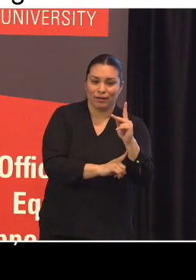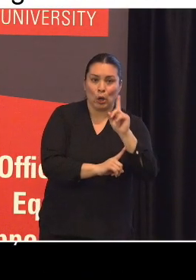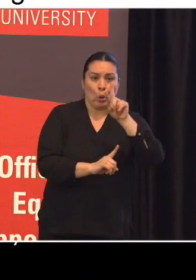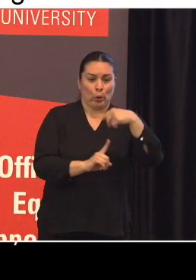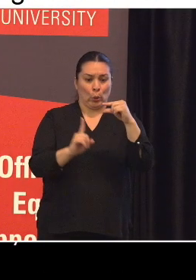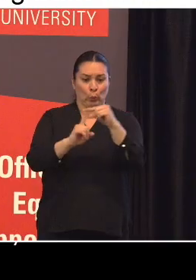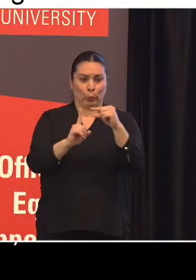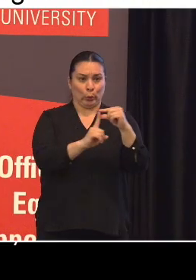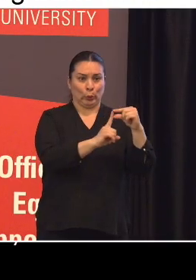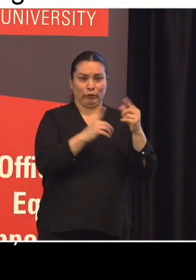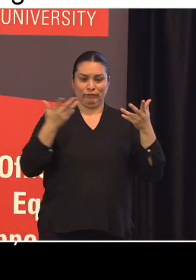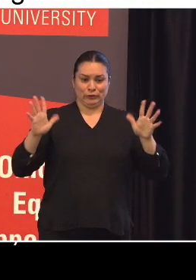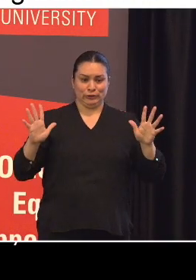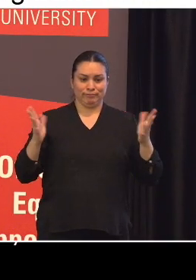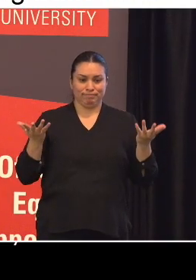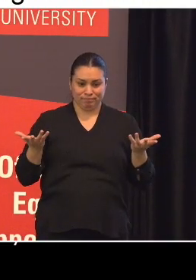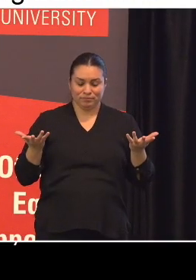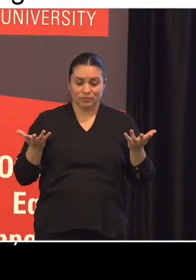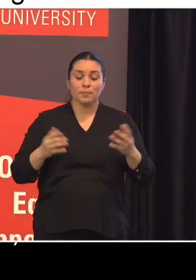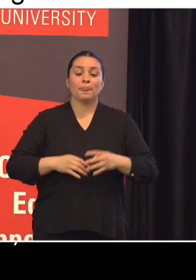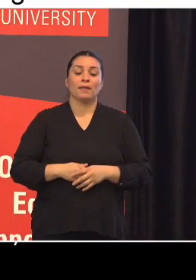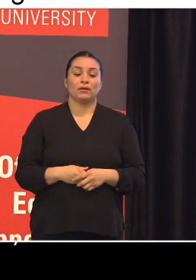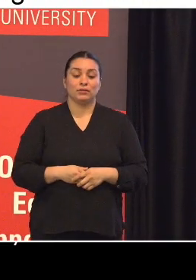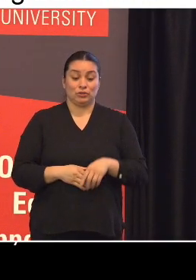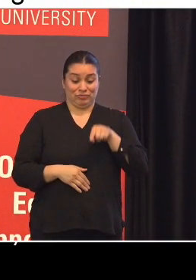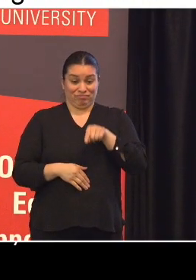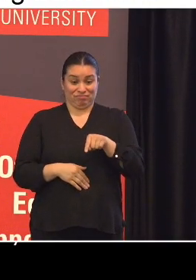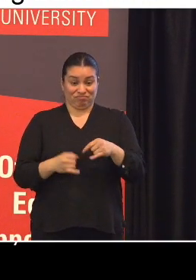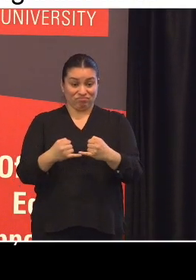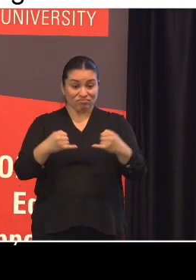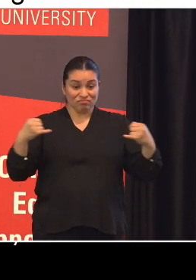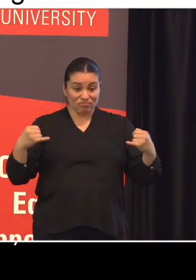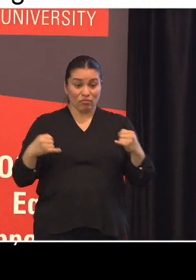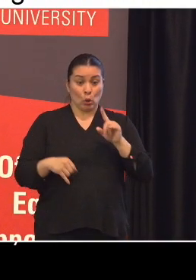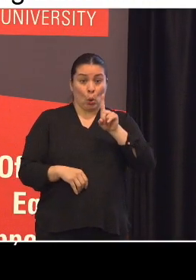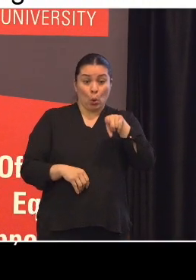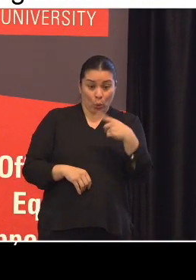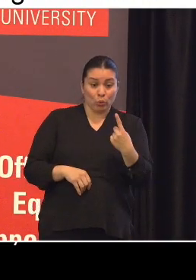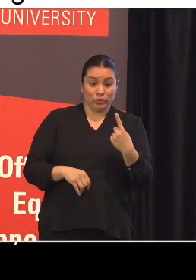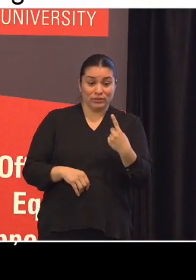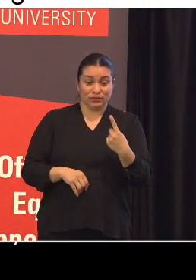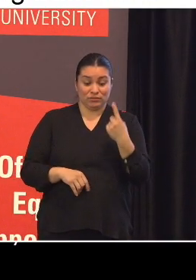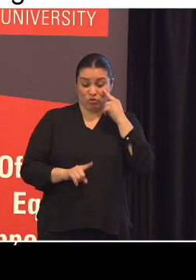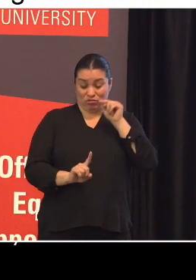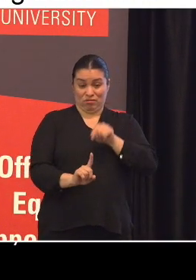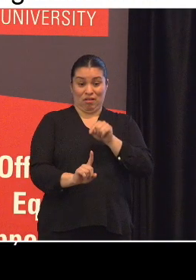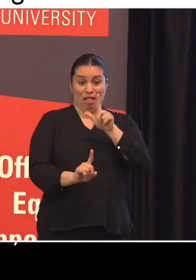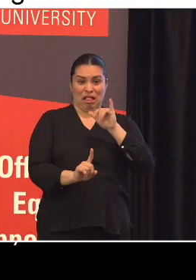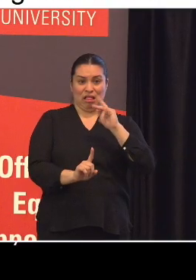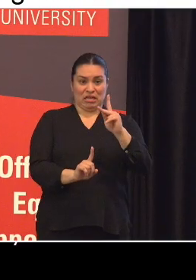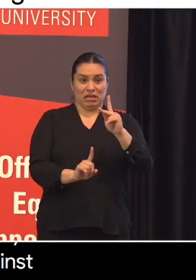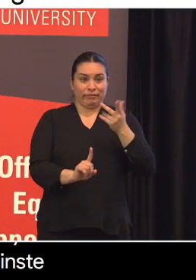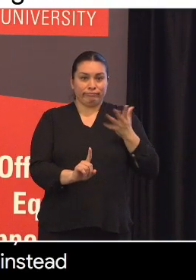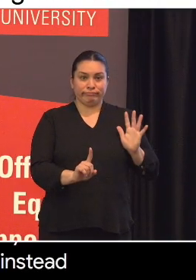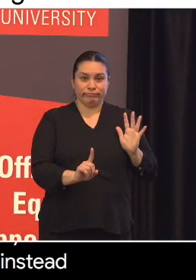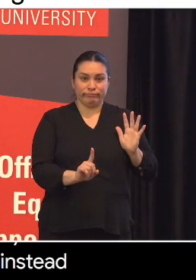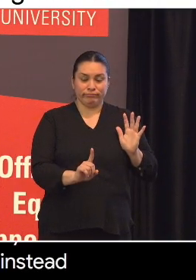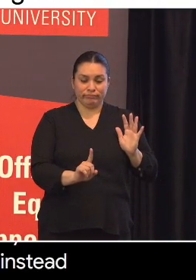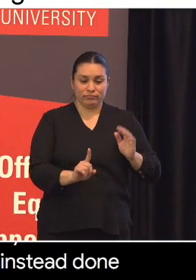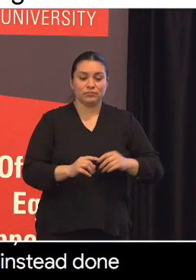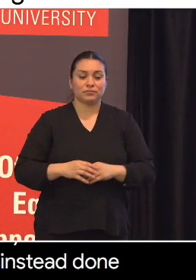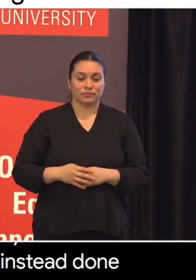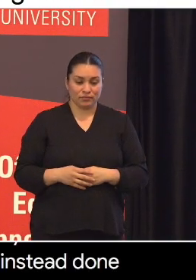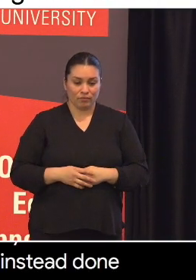to reserve the underline function for hyperlinks. And that's an easy thing to do, right? Use bold instead.